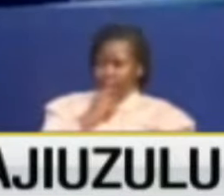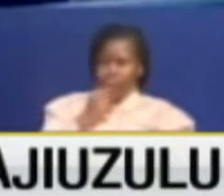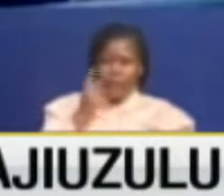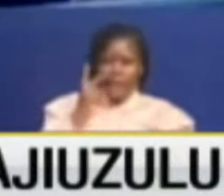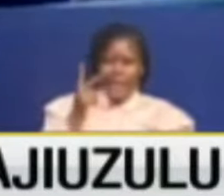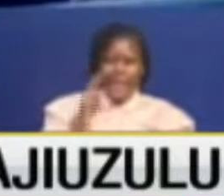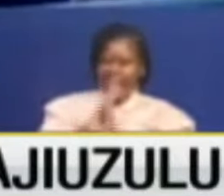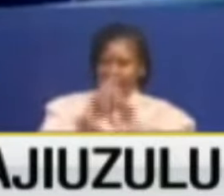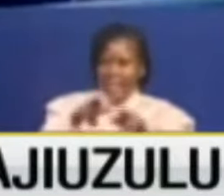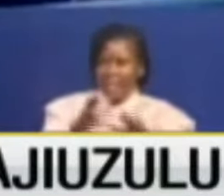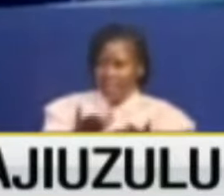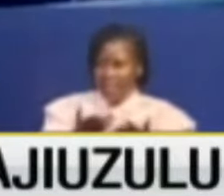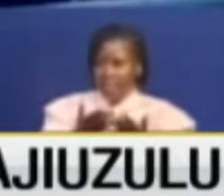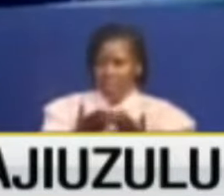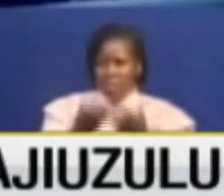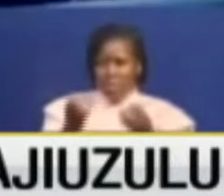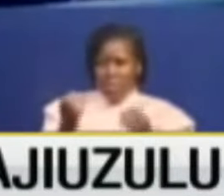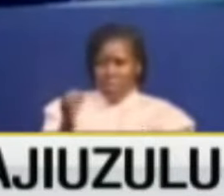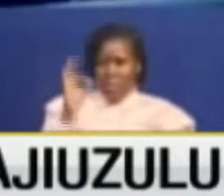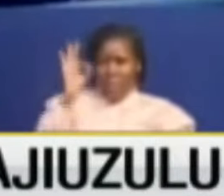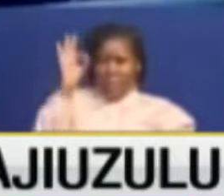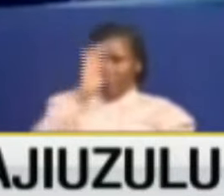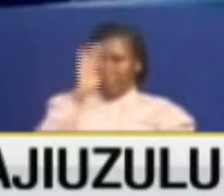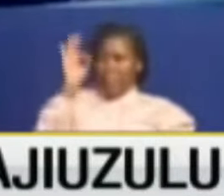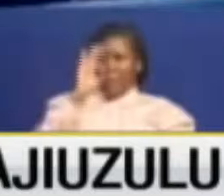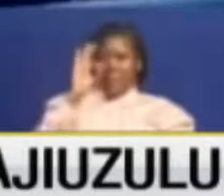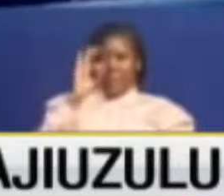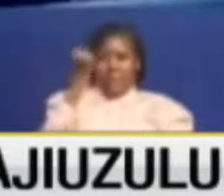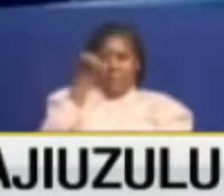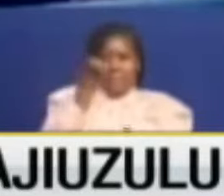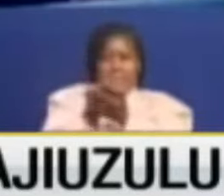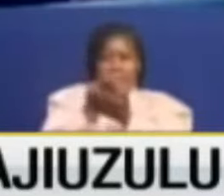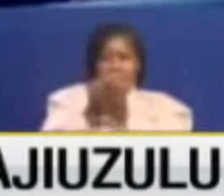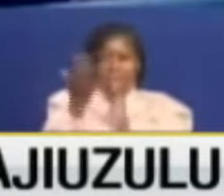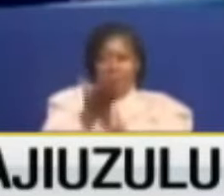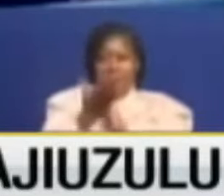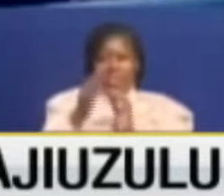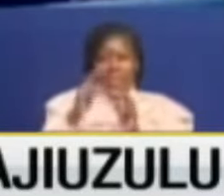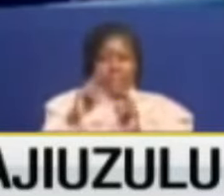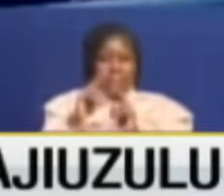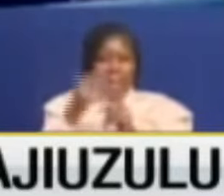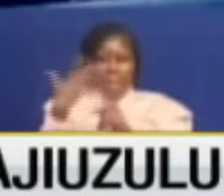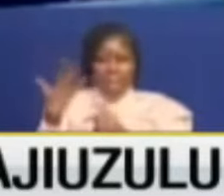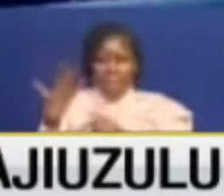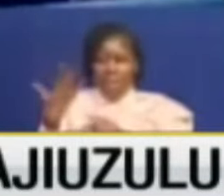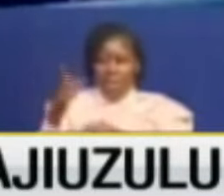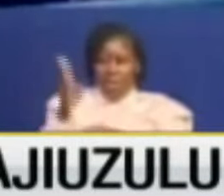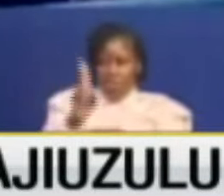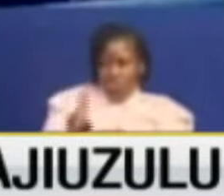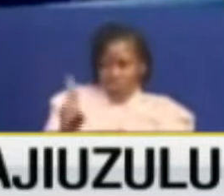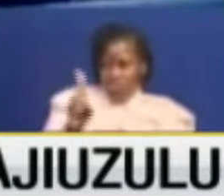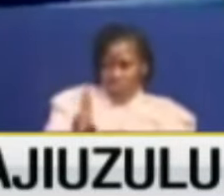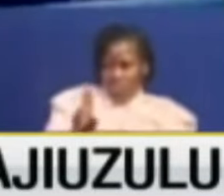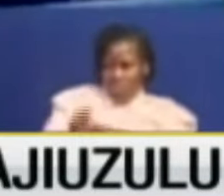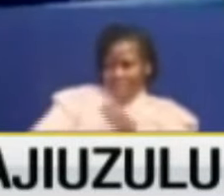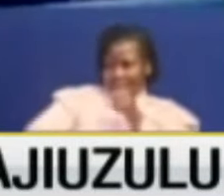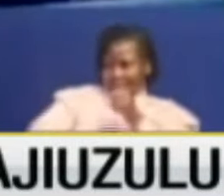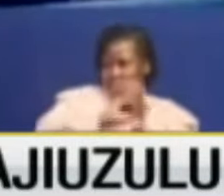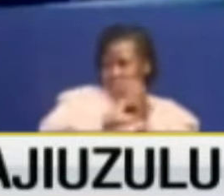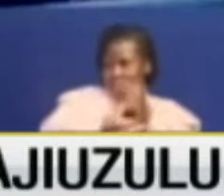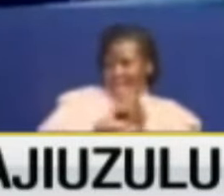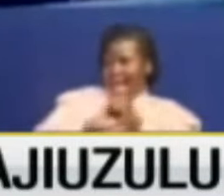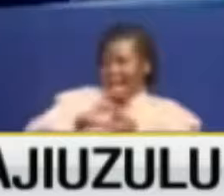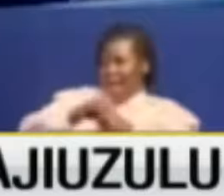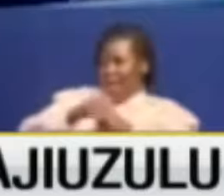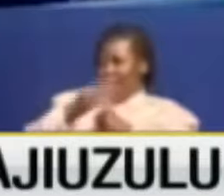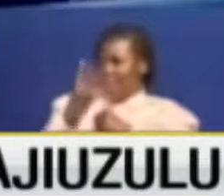Firauni. You will be surprised that the documentary evidence, the piece of paper that was used to support count